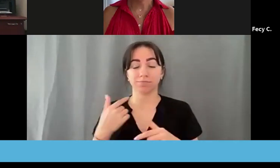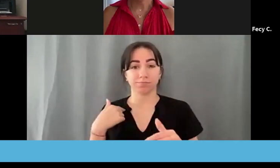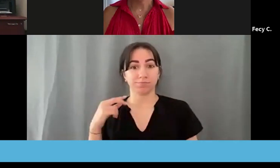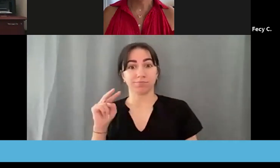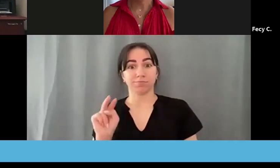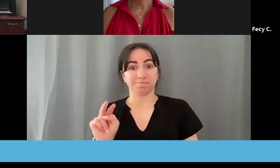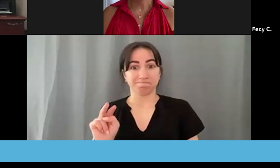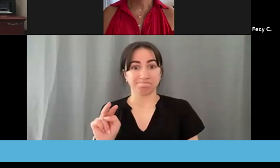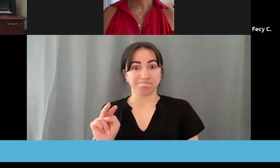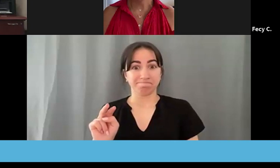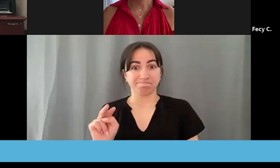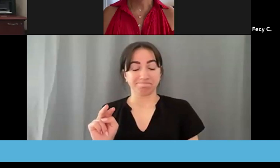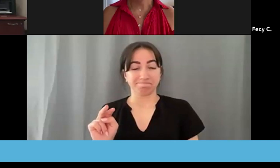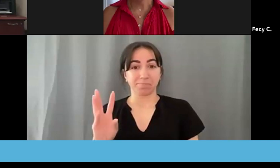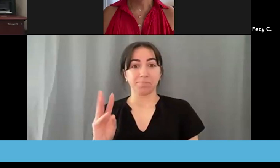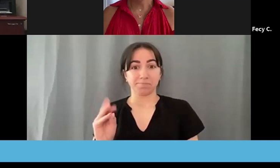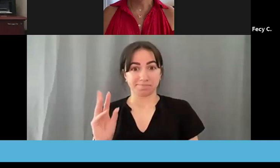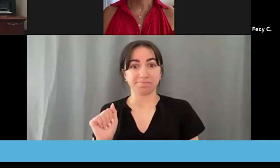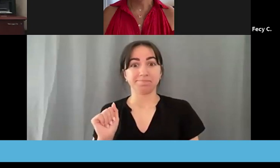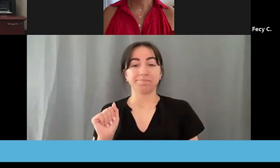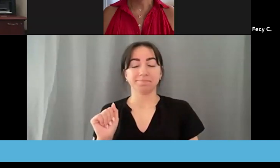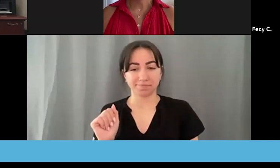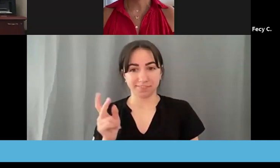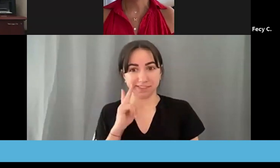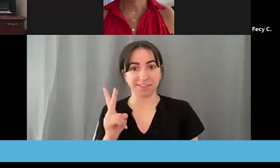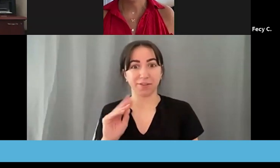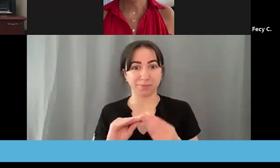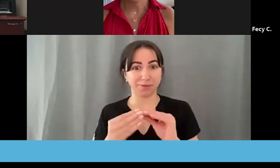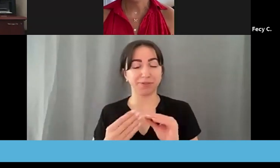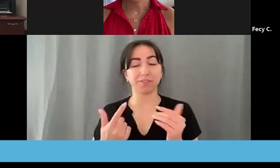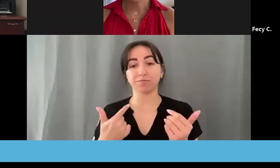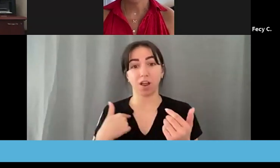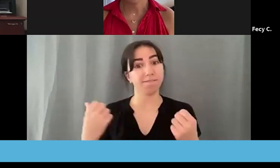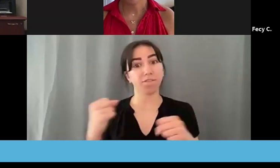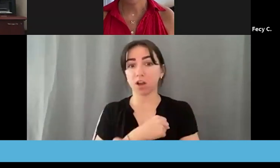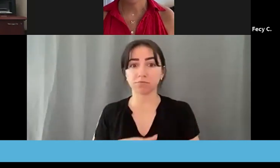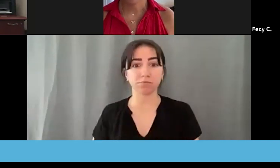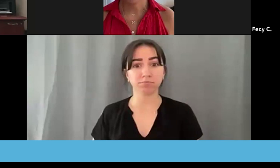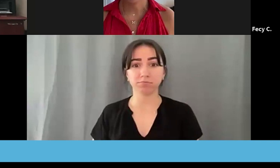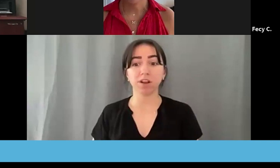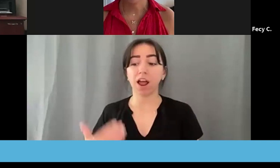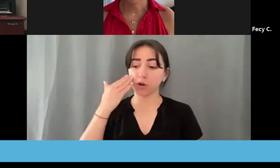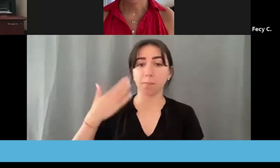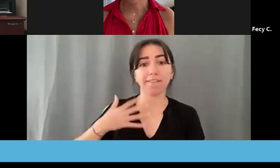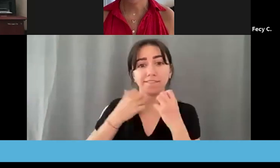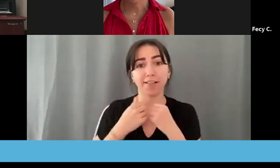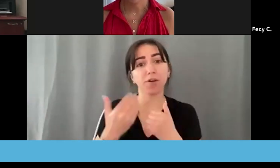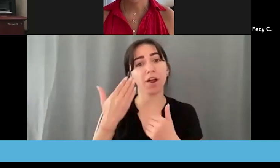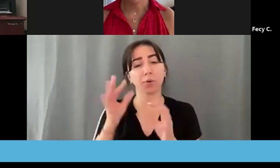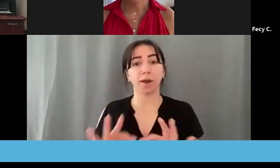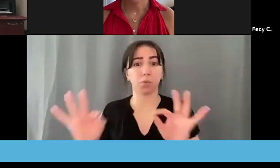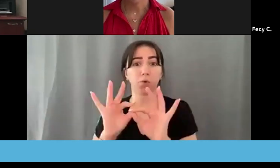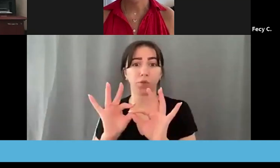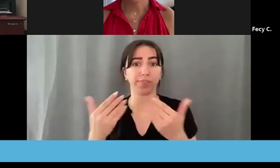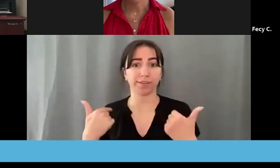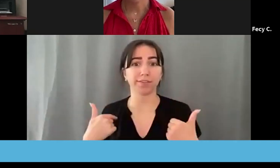I saw it very blatantly in front of me. And so what I did was I fought for it. I knew my value. I knew my worth. I know my